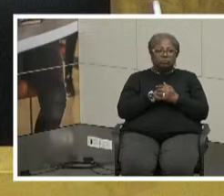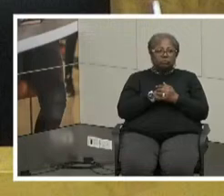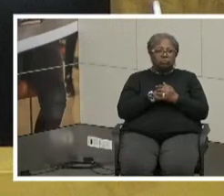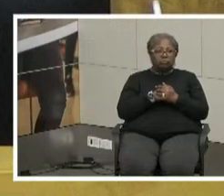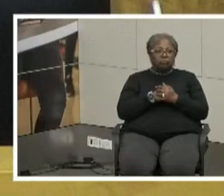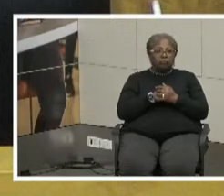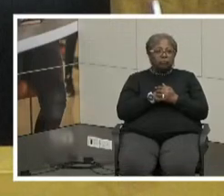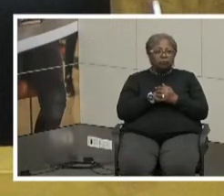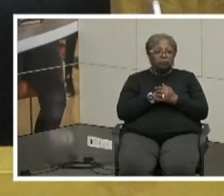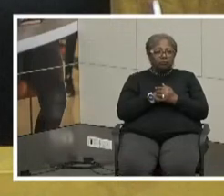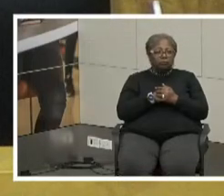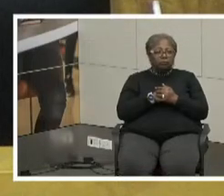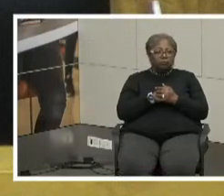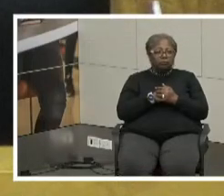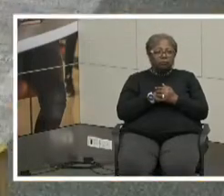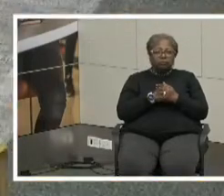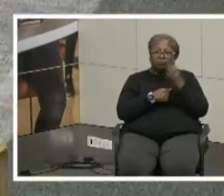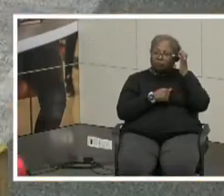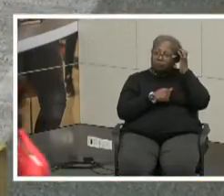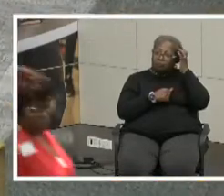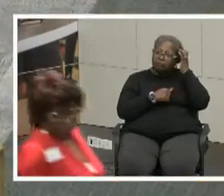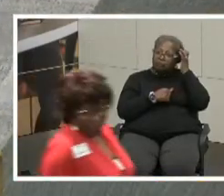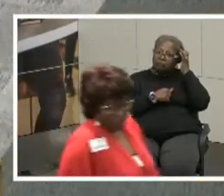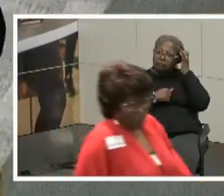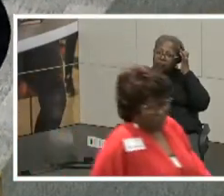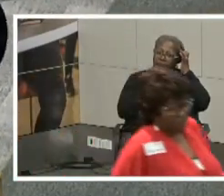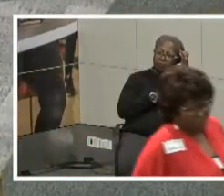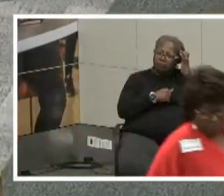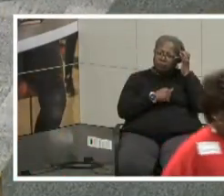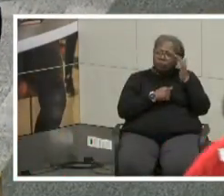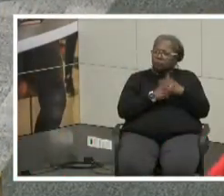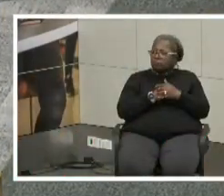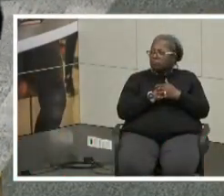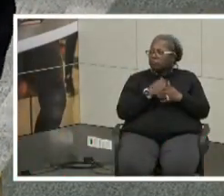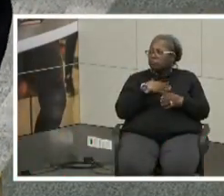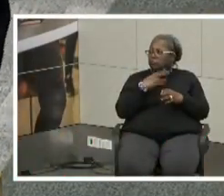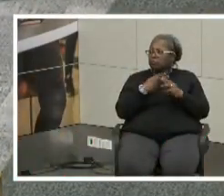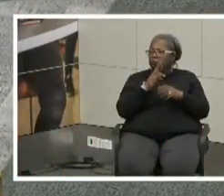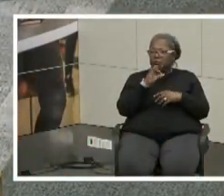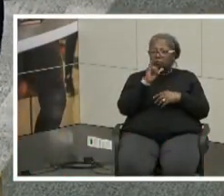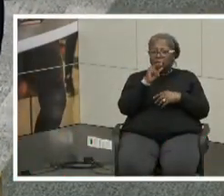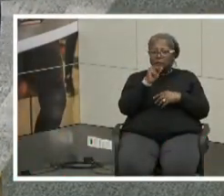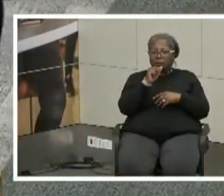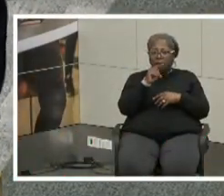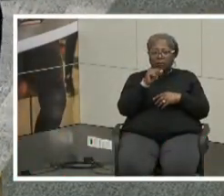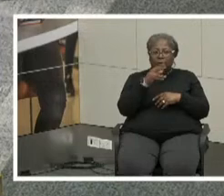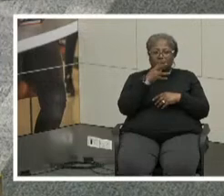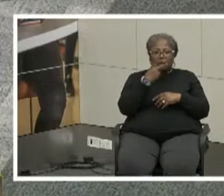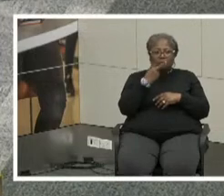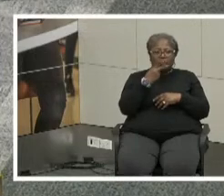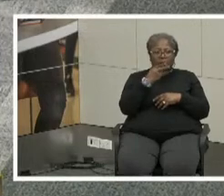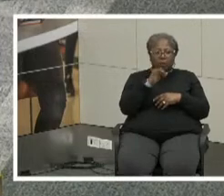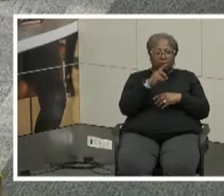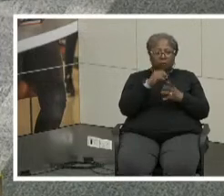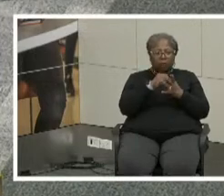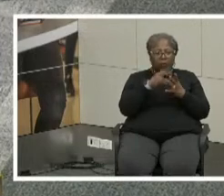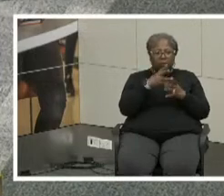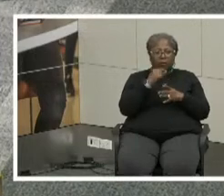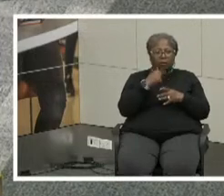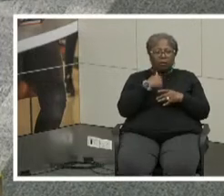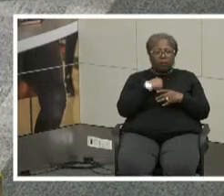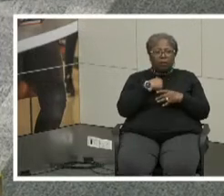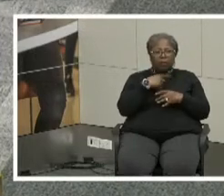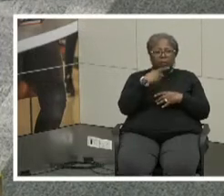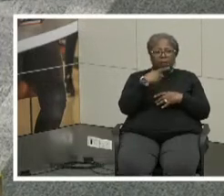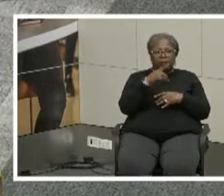Boren Miss boram please go ahead hello my name is Ban I am a mom of two HIC students and a member of